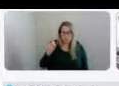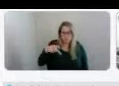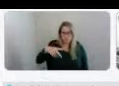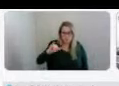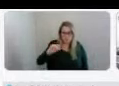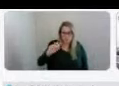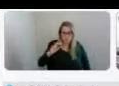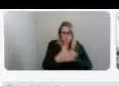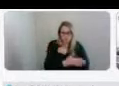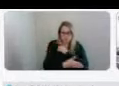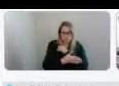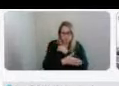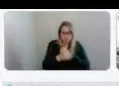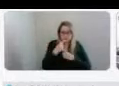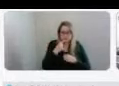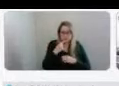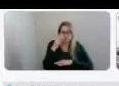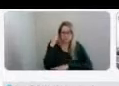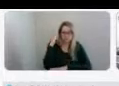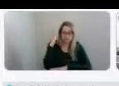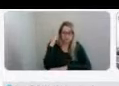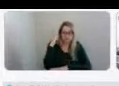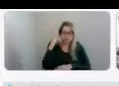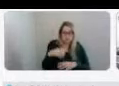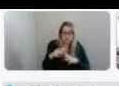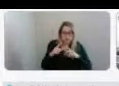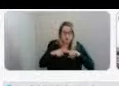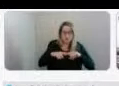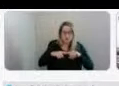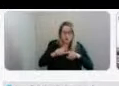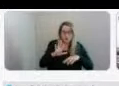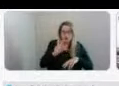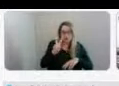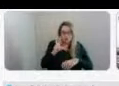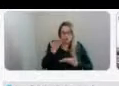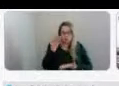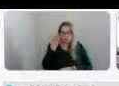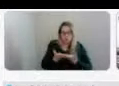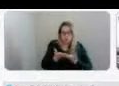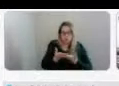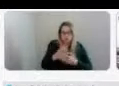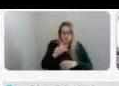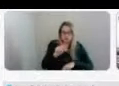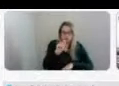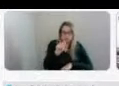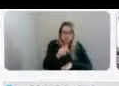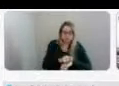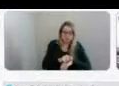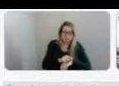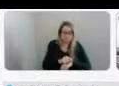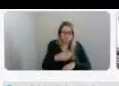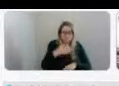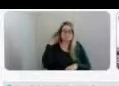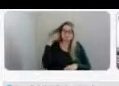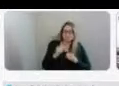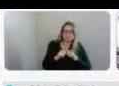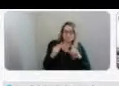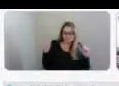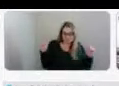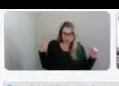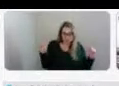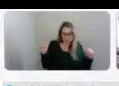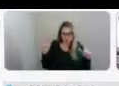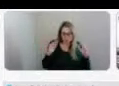this this afternoon now is based on two facts traditionally the largest